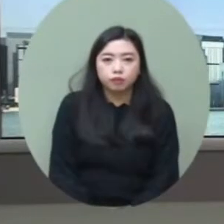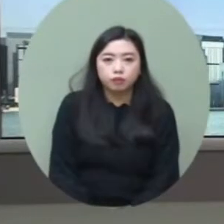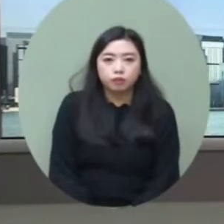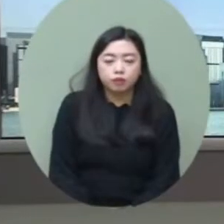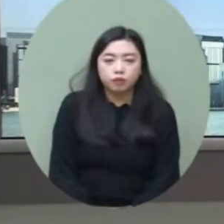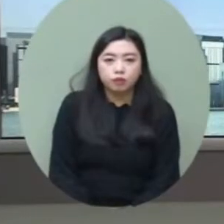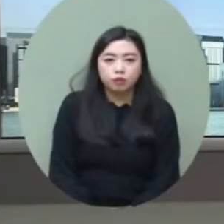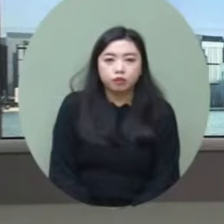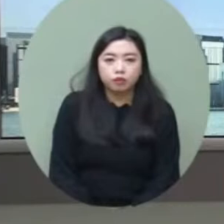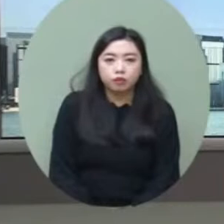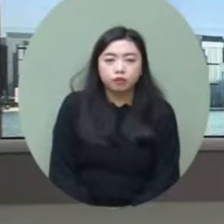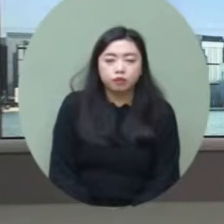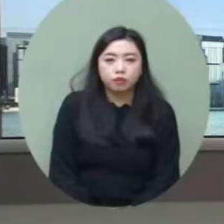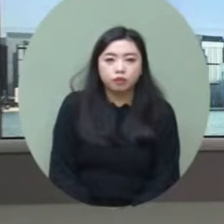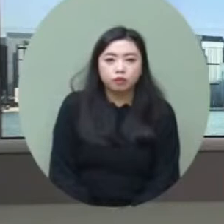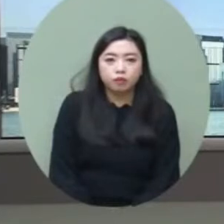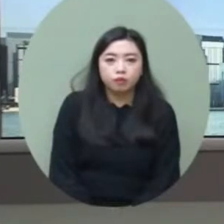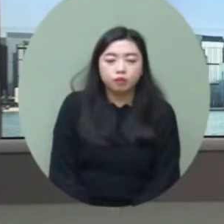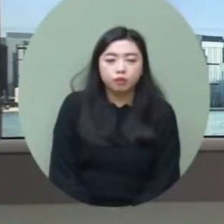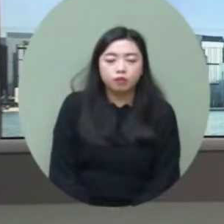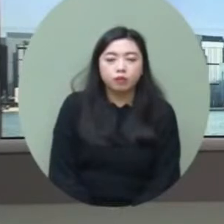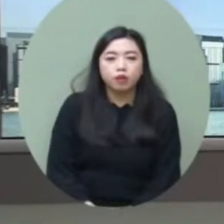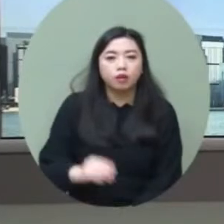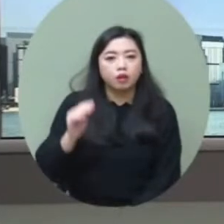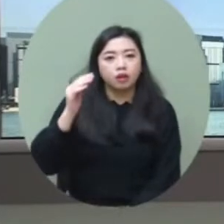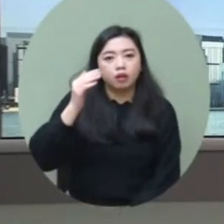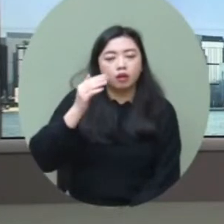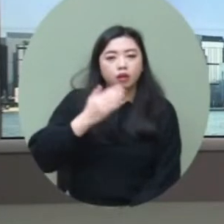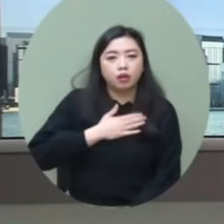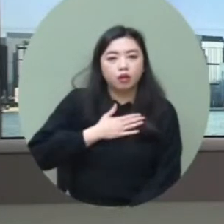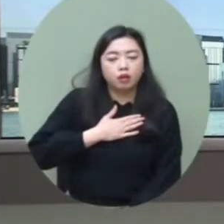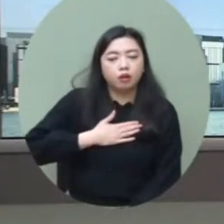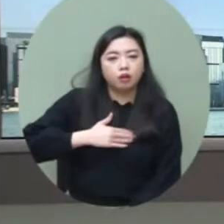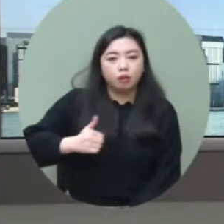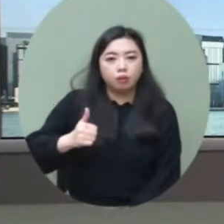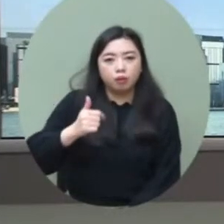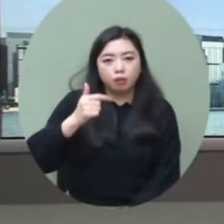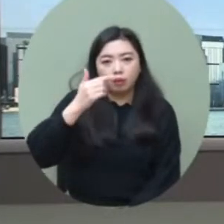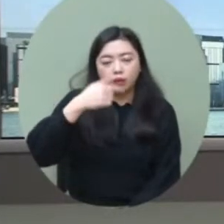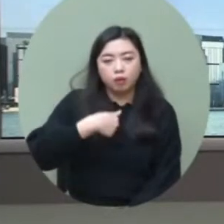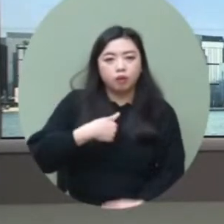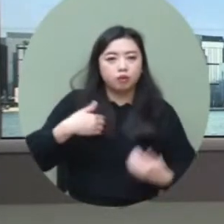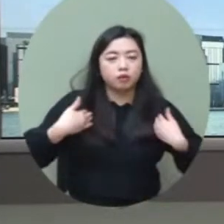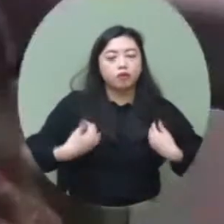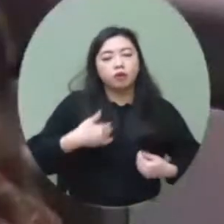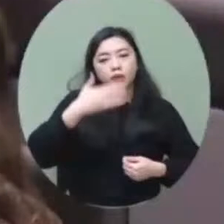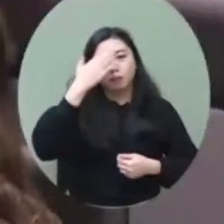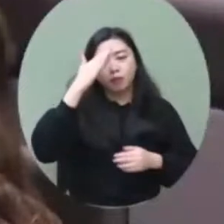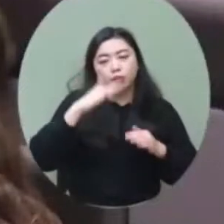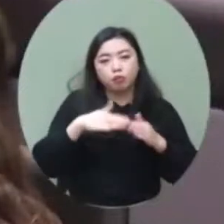The lady at the back. Good afternoon, Ming Pao Daily.